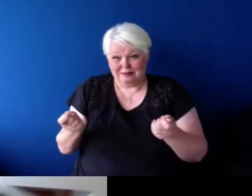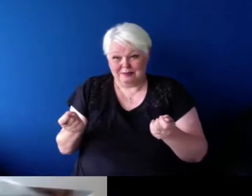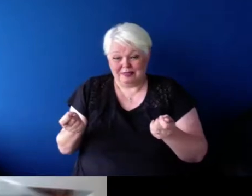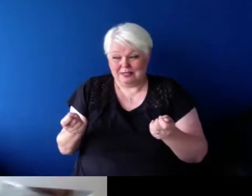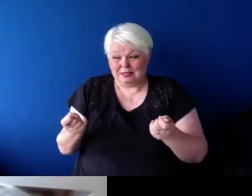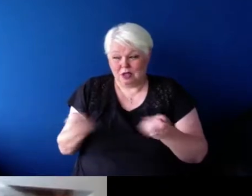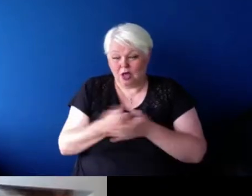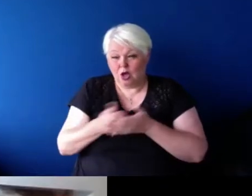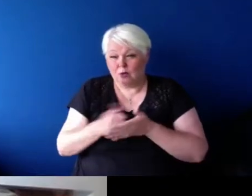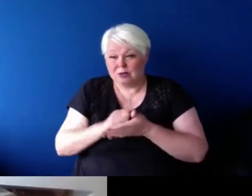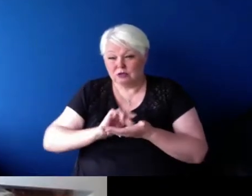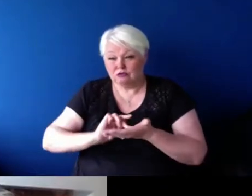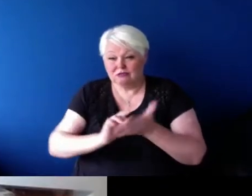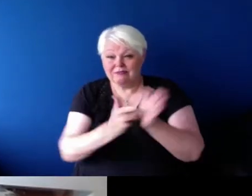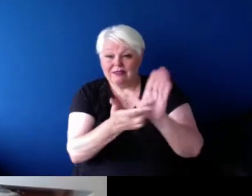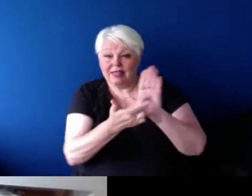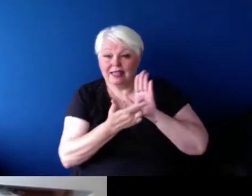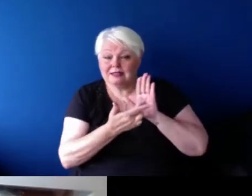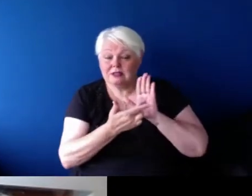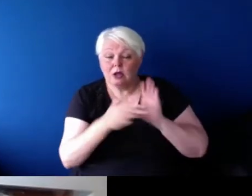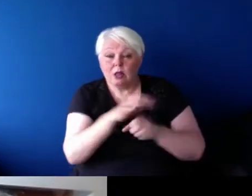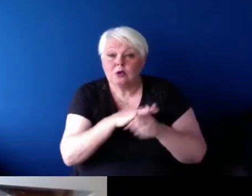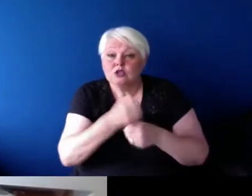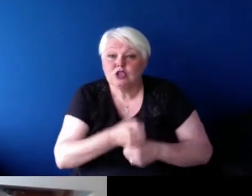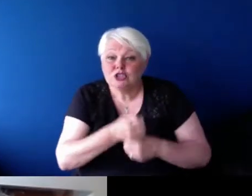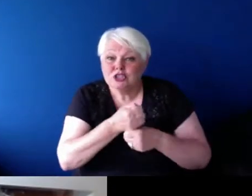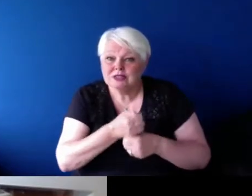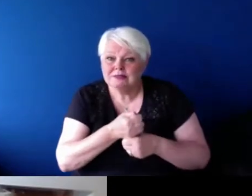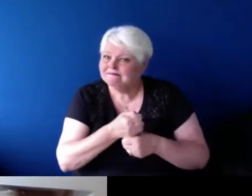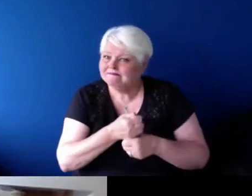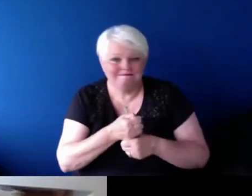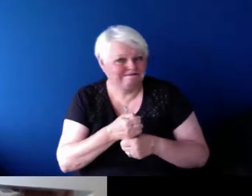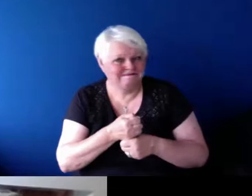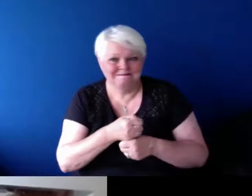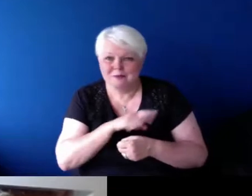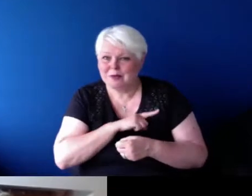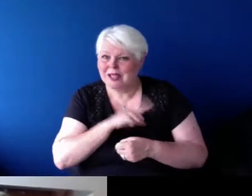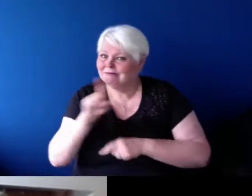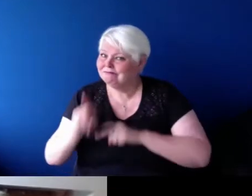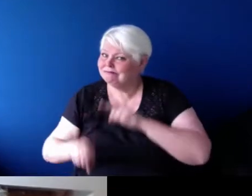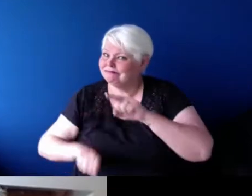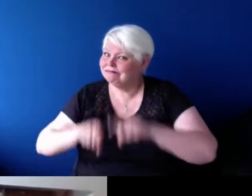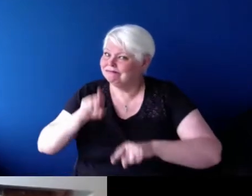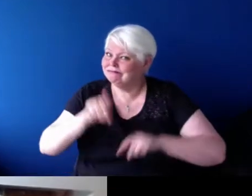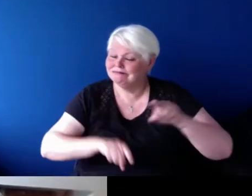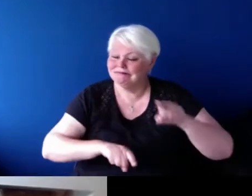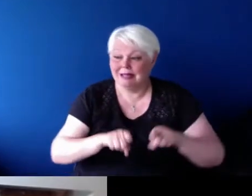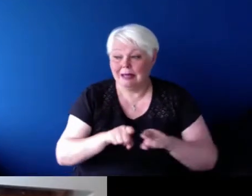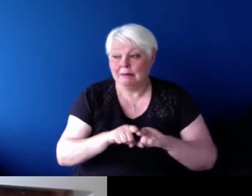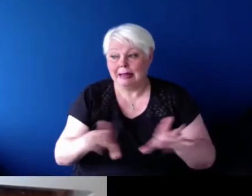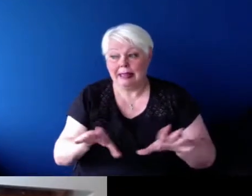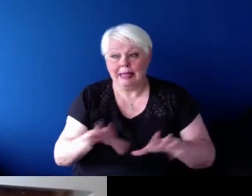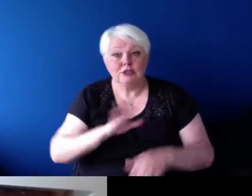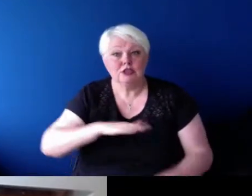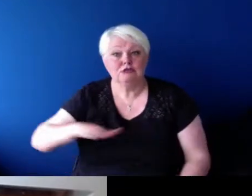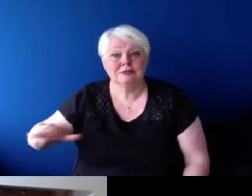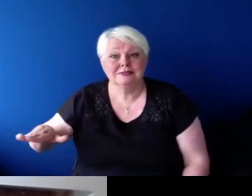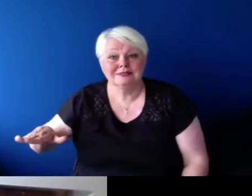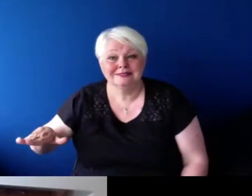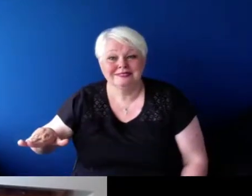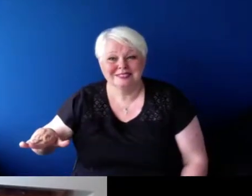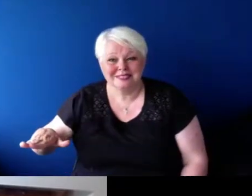what's going on in local churches. Local churches, you know, are all different, like lots of different children, aren't they? And the different districts